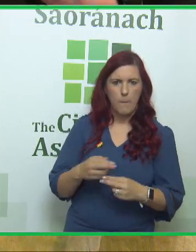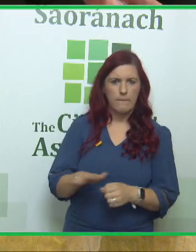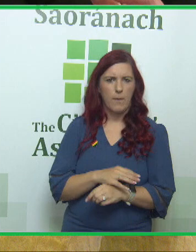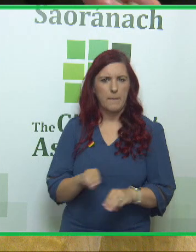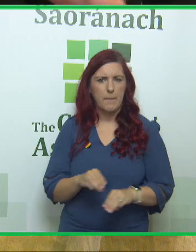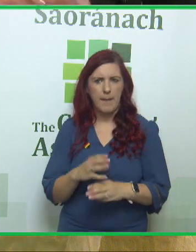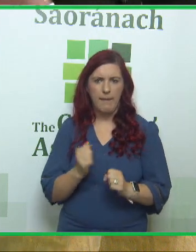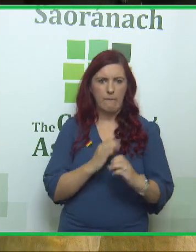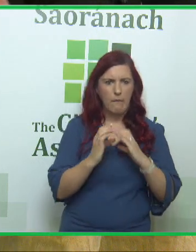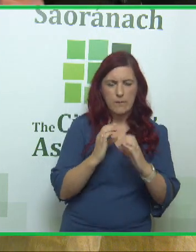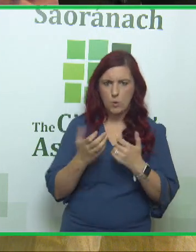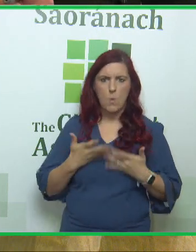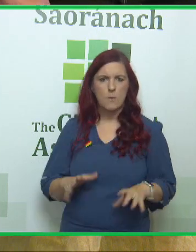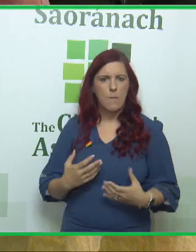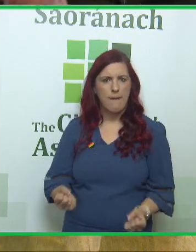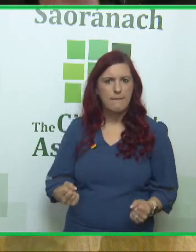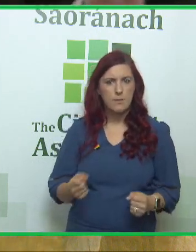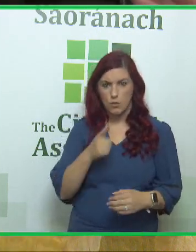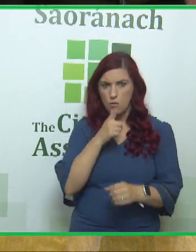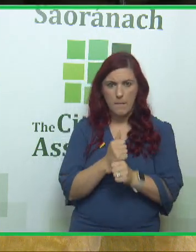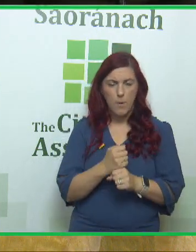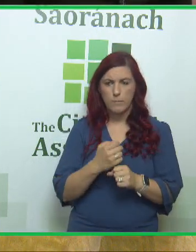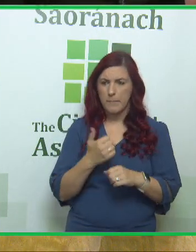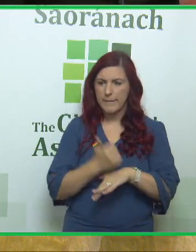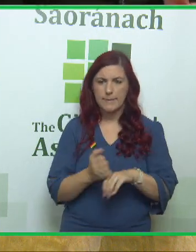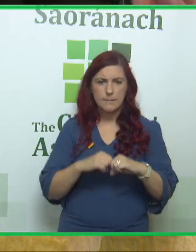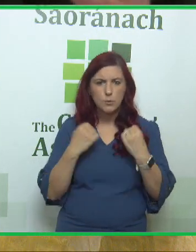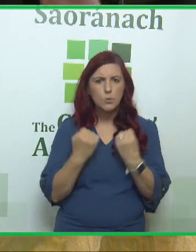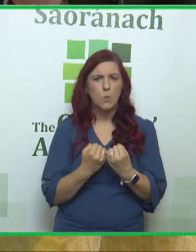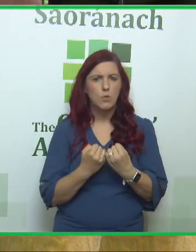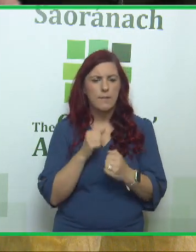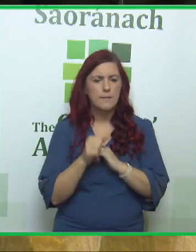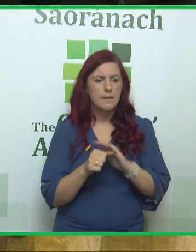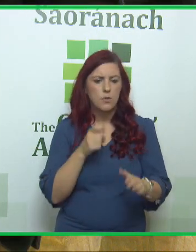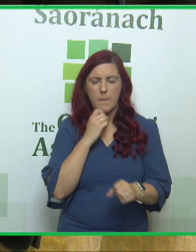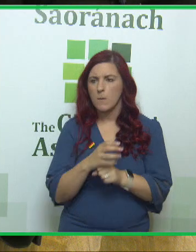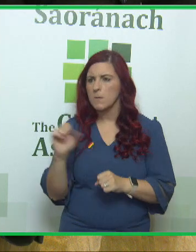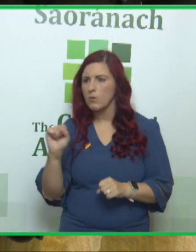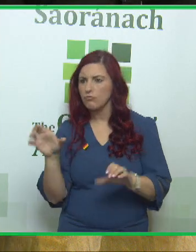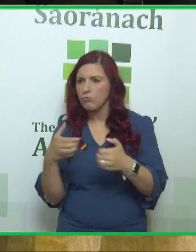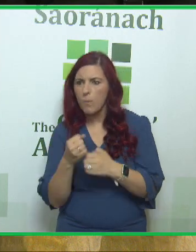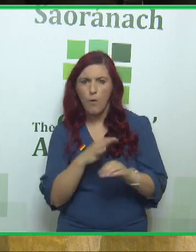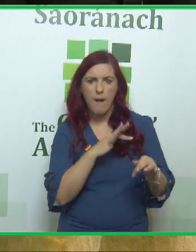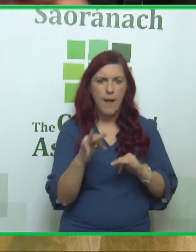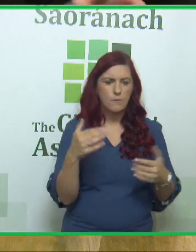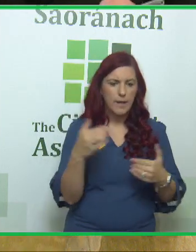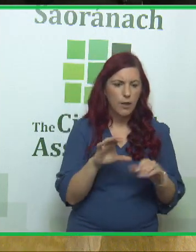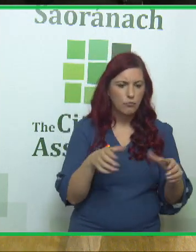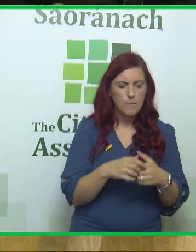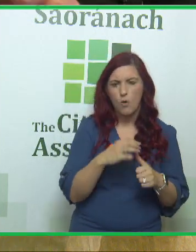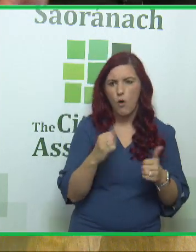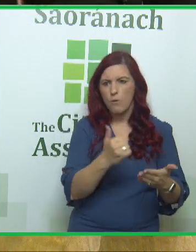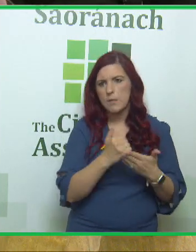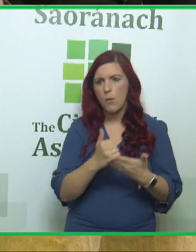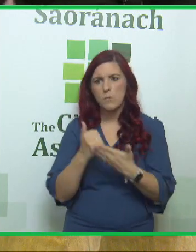a conversation. So if you're talking about fellowship groups, or if you're talking about aftercare groups, or other support